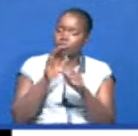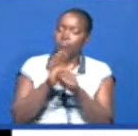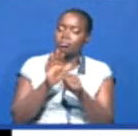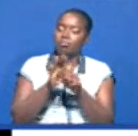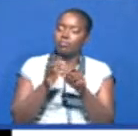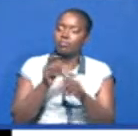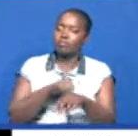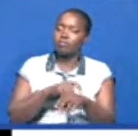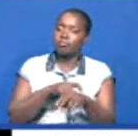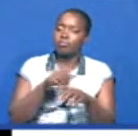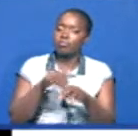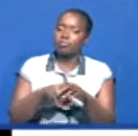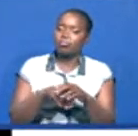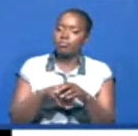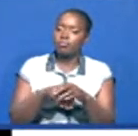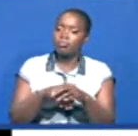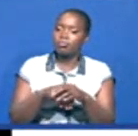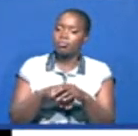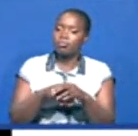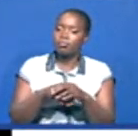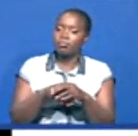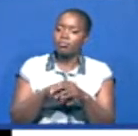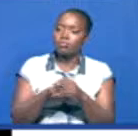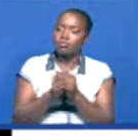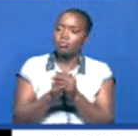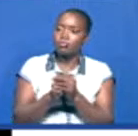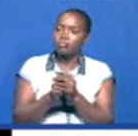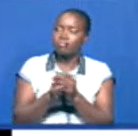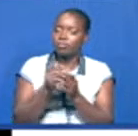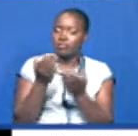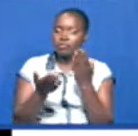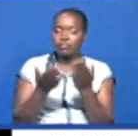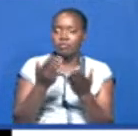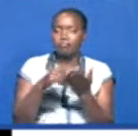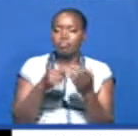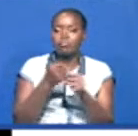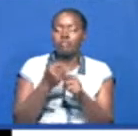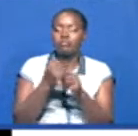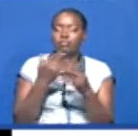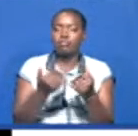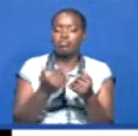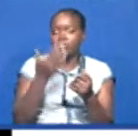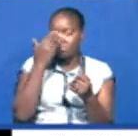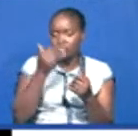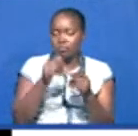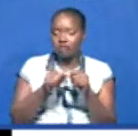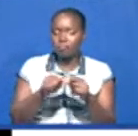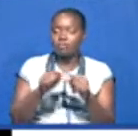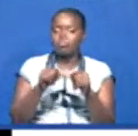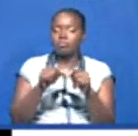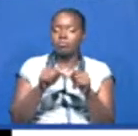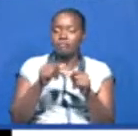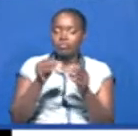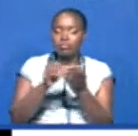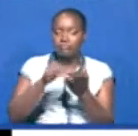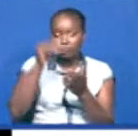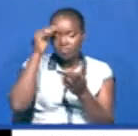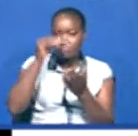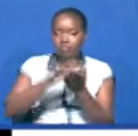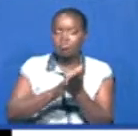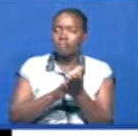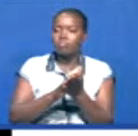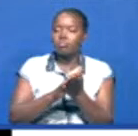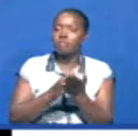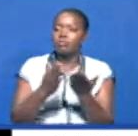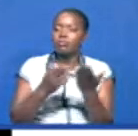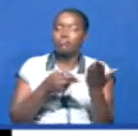in doing maybe what we do now. Because as we know, learning is a continuous process, and with the technology,